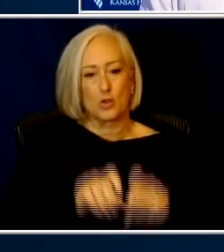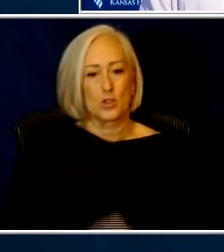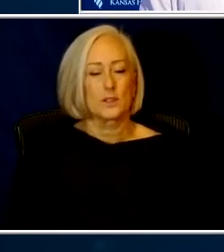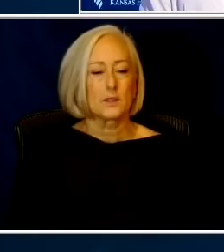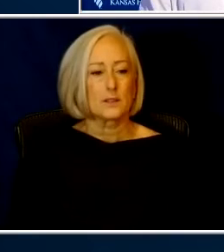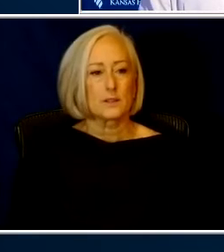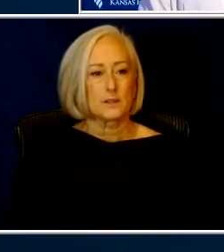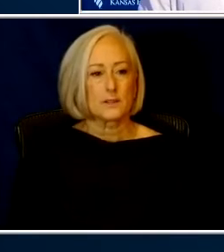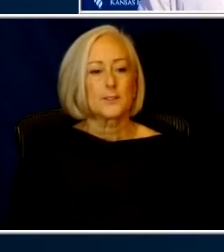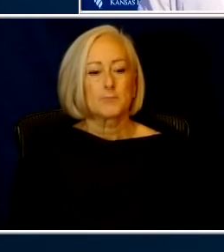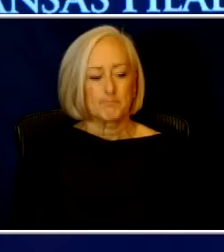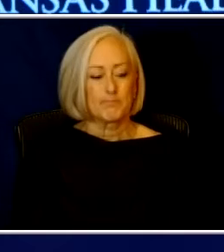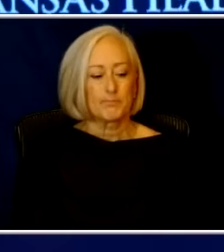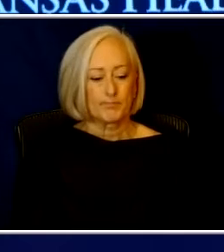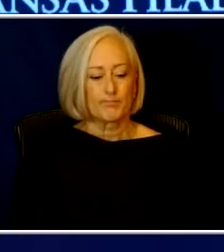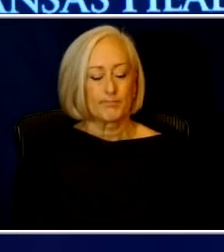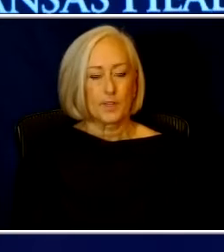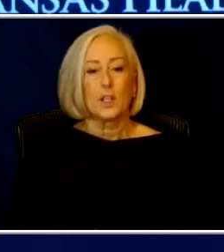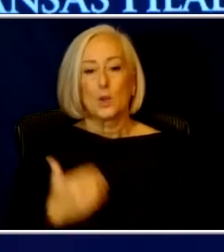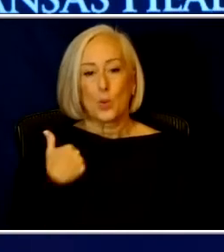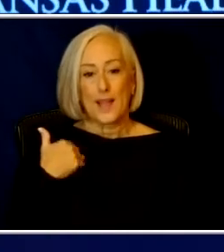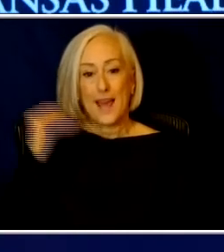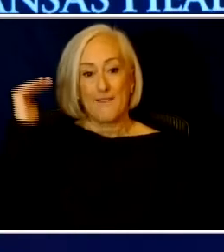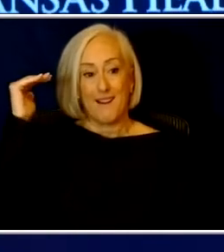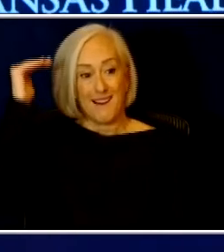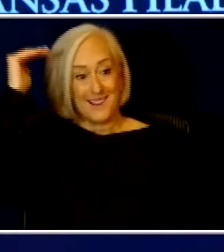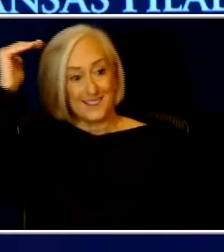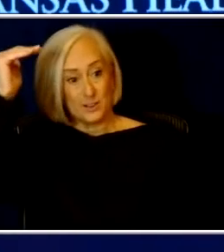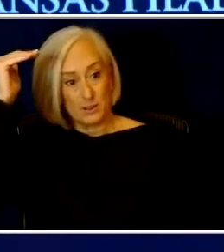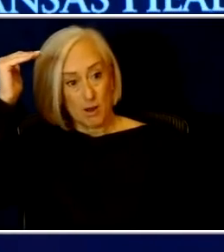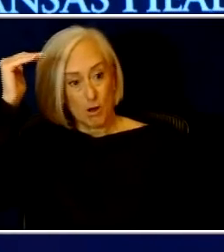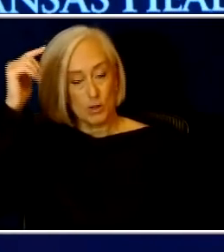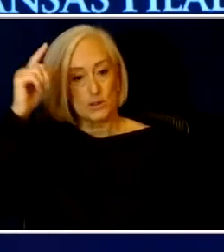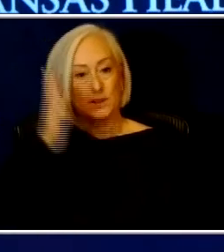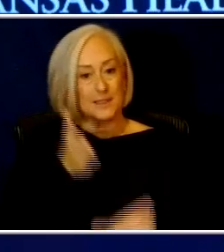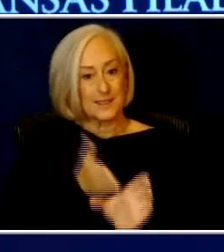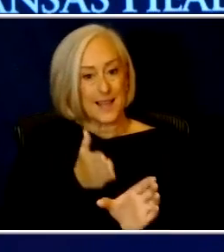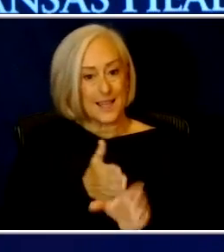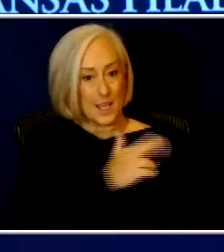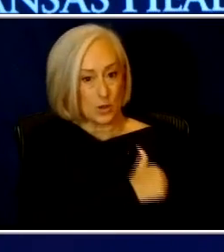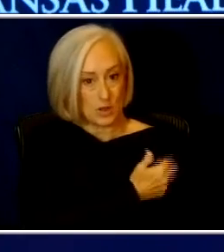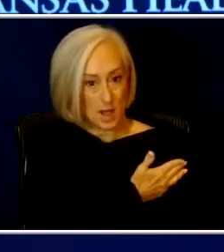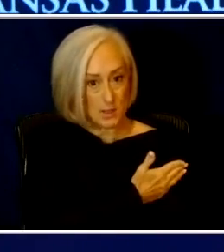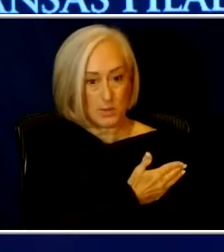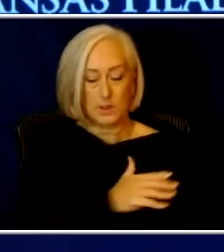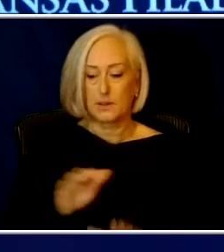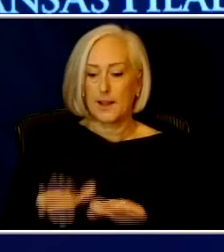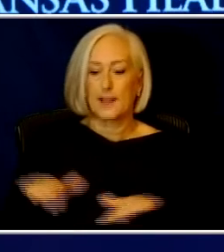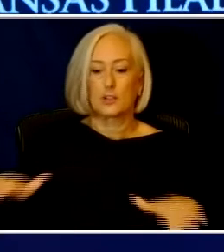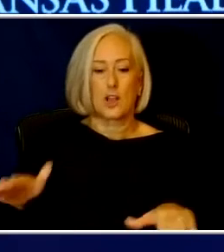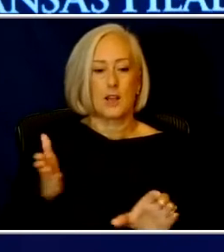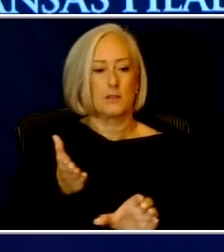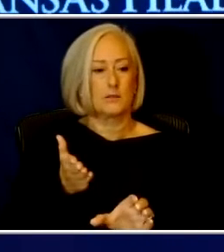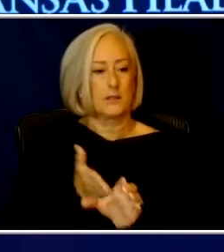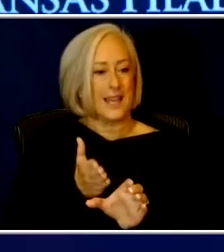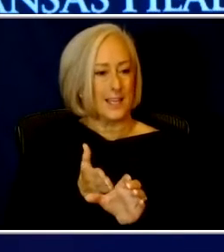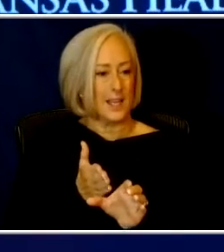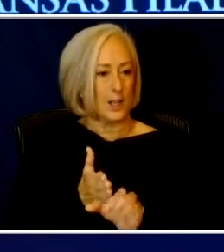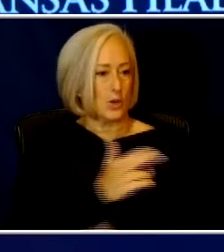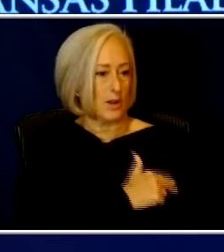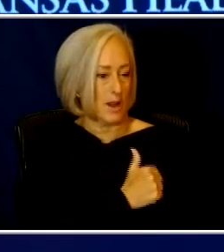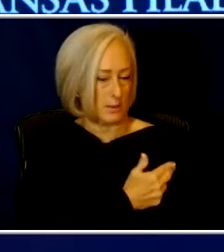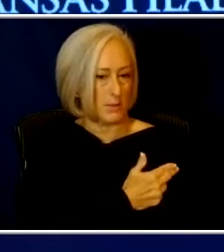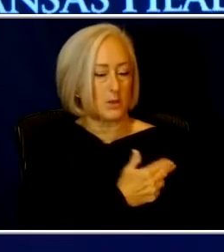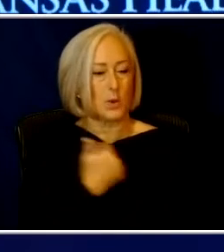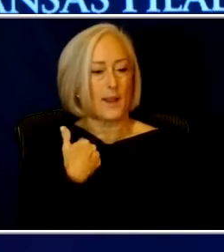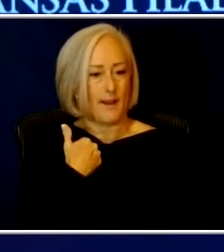Right. So we have both an adult psychiatric hospital and a pediatric and child psychiatric hospital, and those are great things.